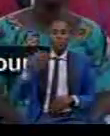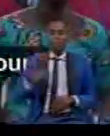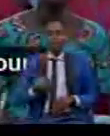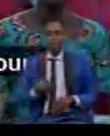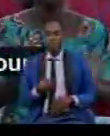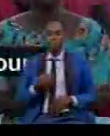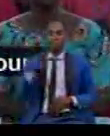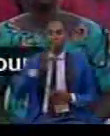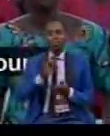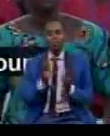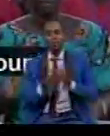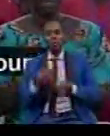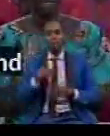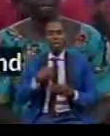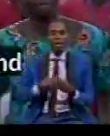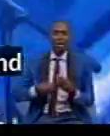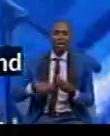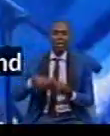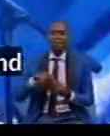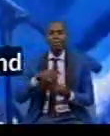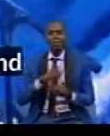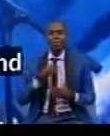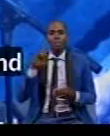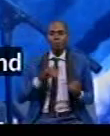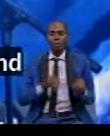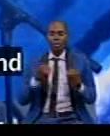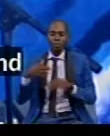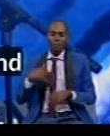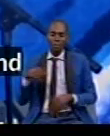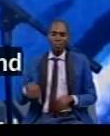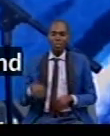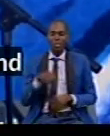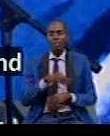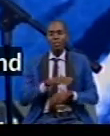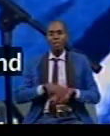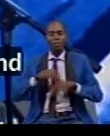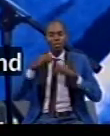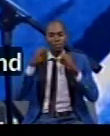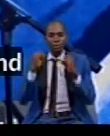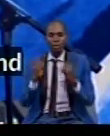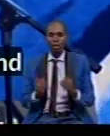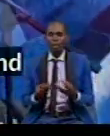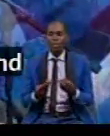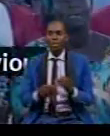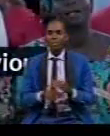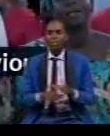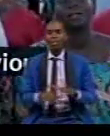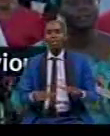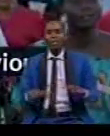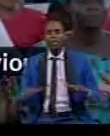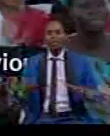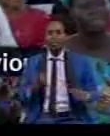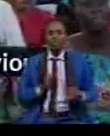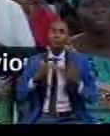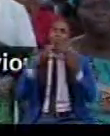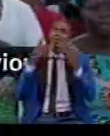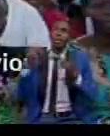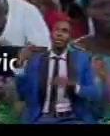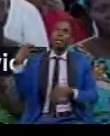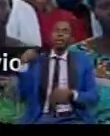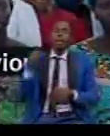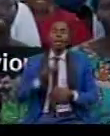upon everyone in Jesus' name. From the head to